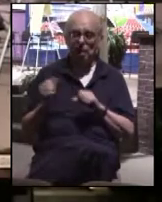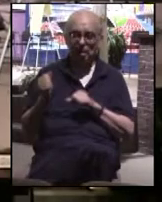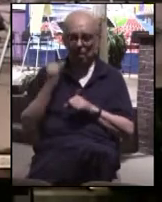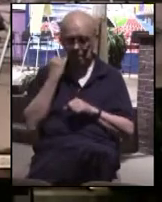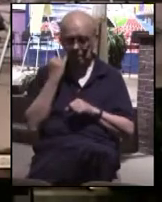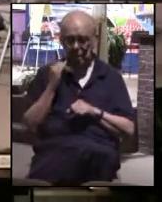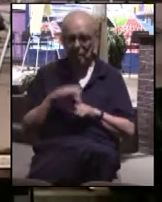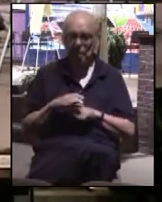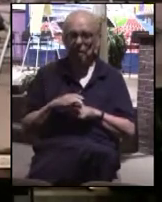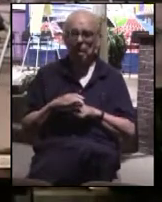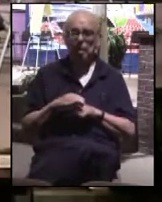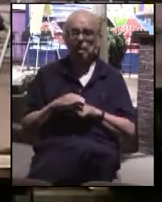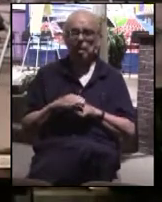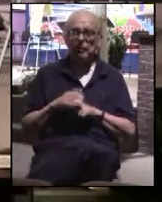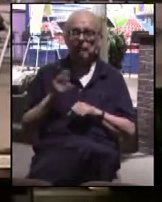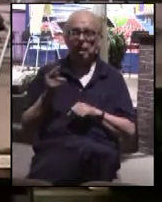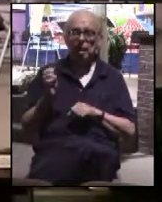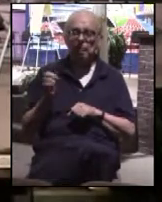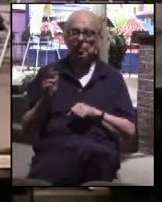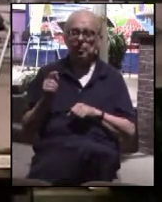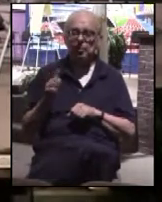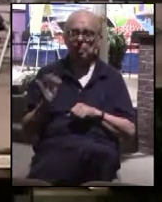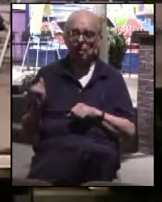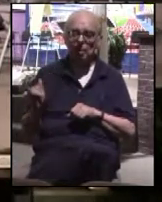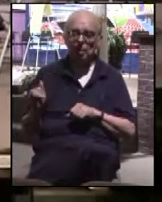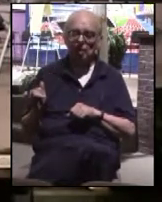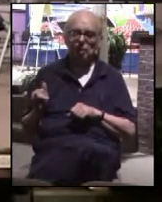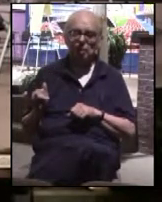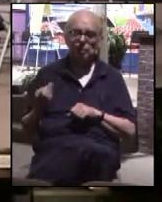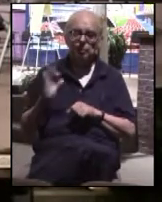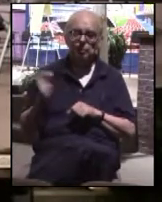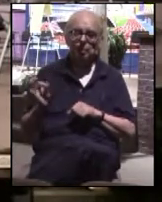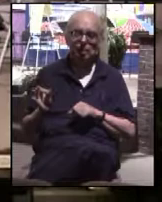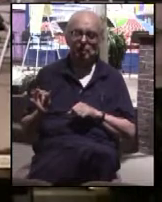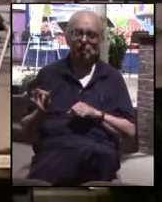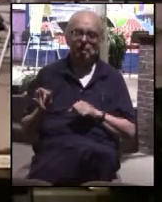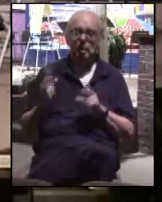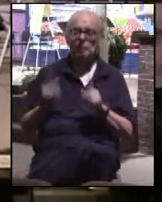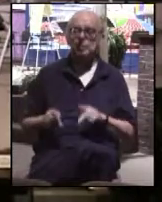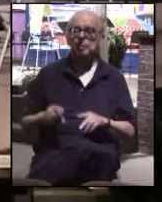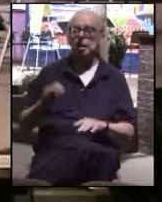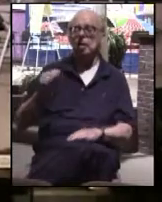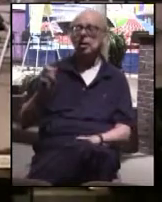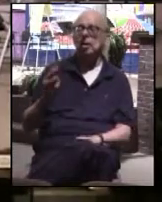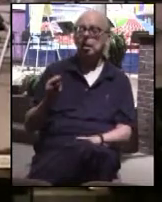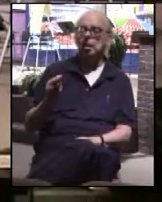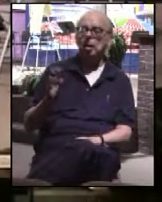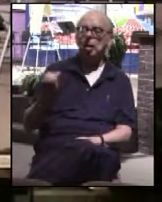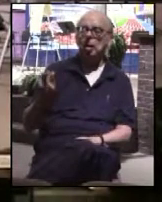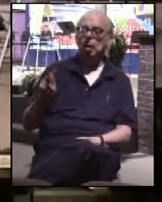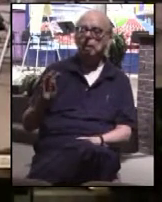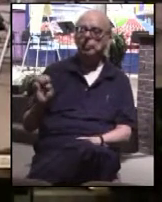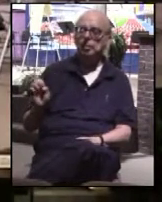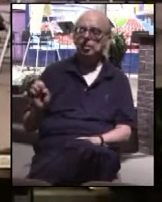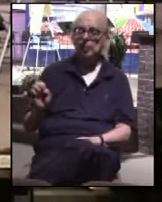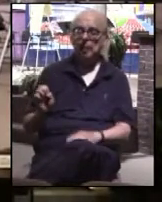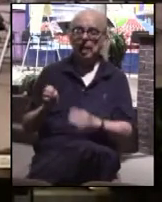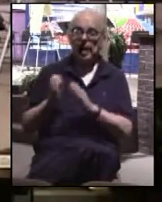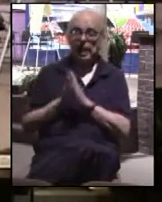if heresy is being preached if somebody like jim jones goes off the rockers and they're asking you to drink the kool-aid get out of there